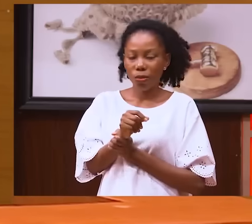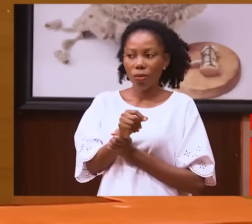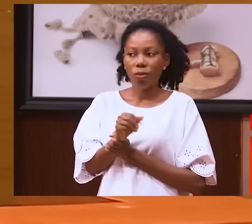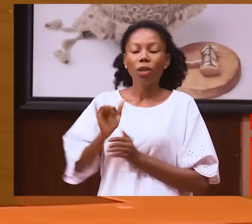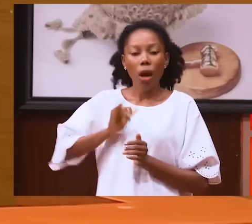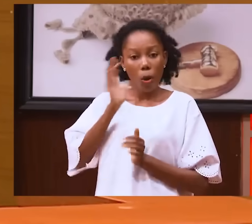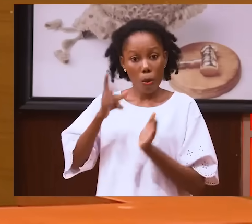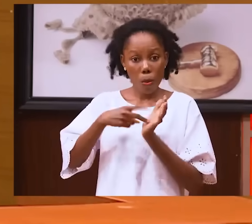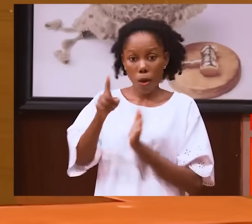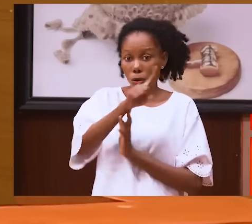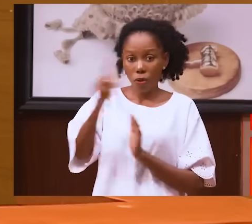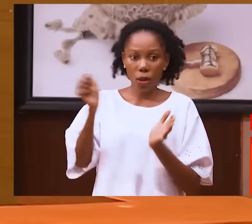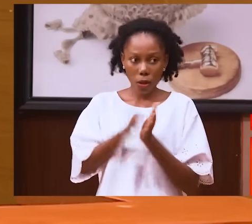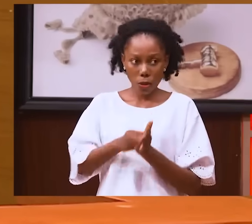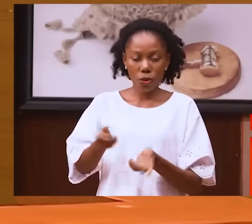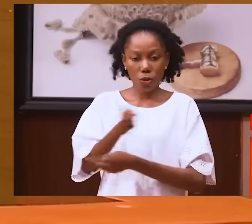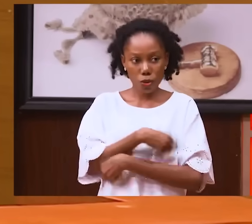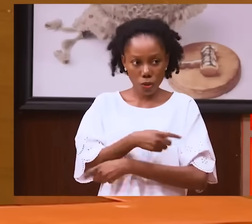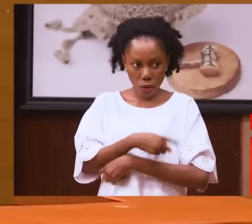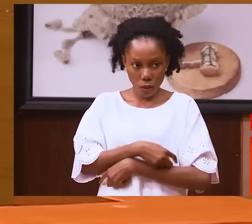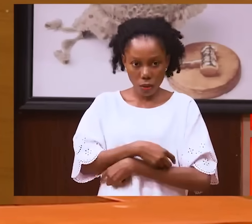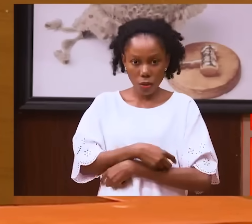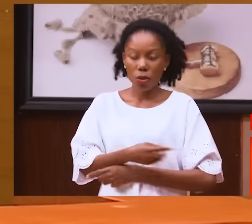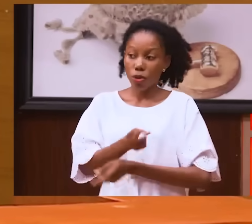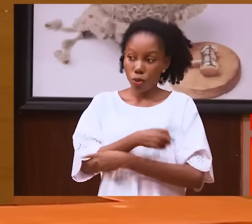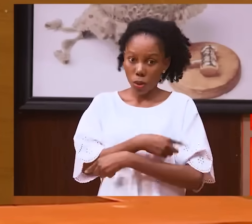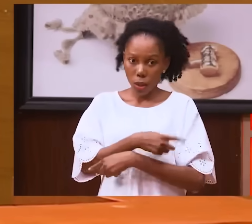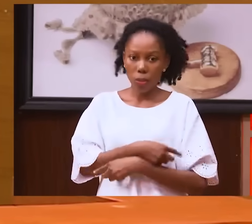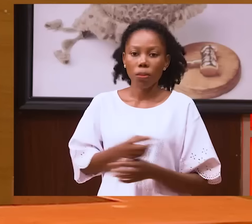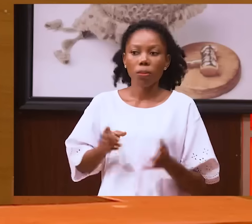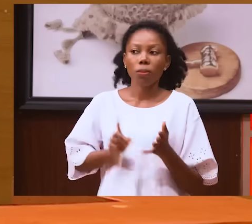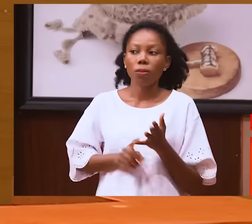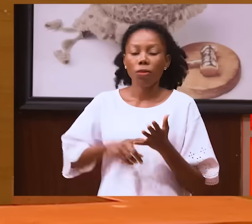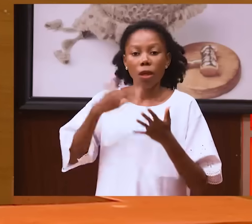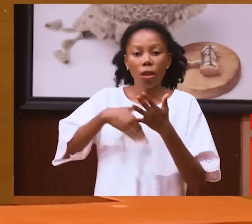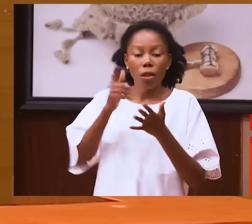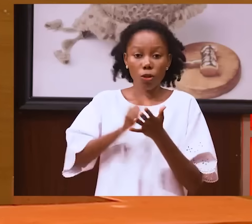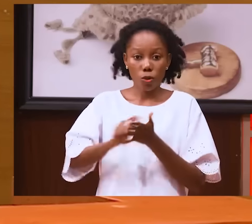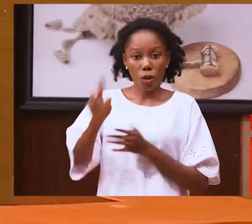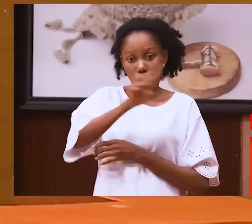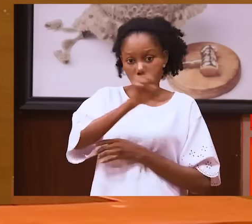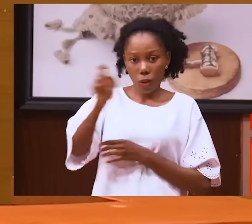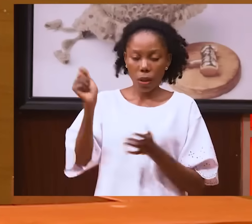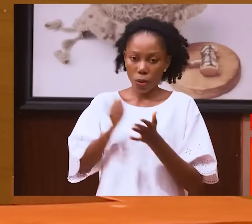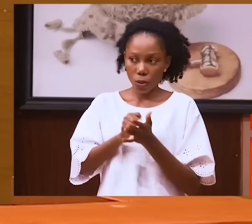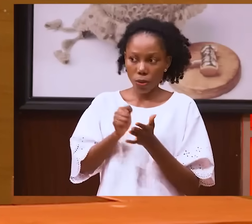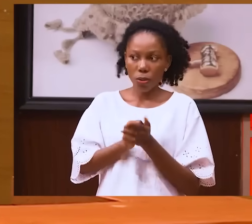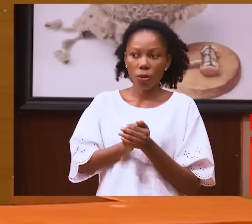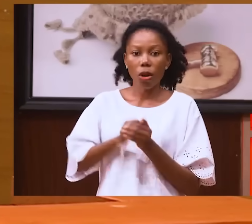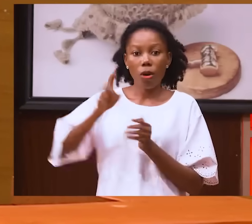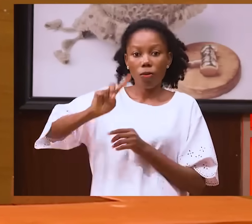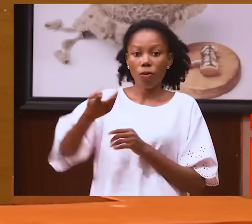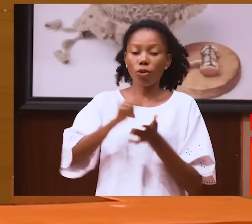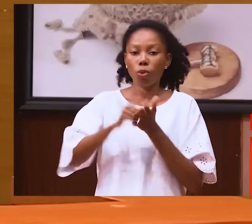I will deposit 100,000 today. Then next week. Okay. I will 100,000 today. Yeah. Okay. Next week I'll deposit 100,000. Okay. Maybe first